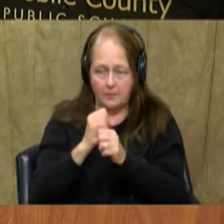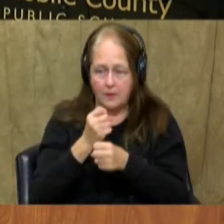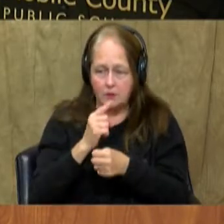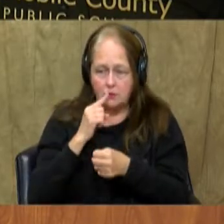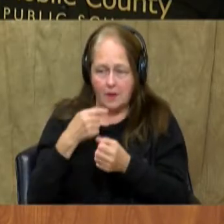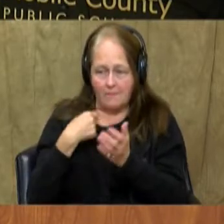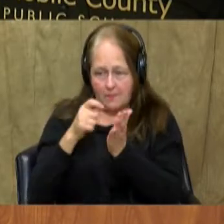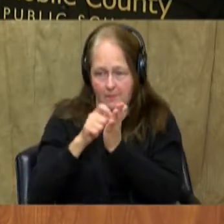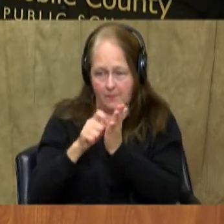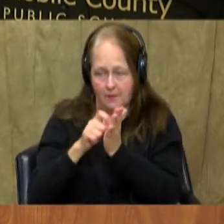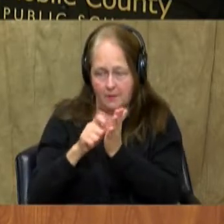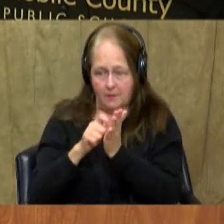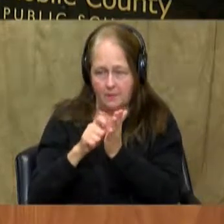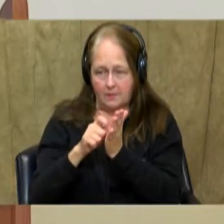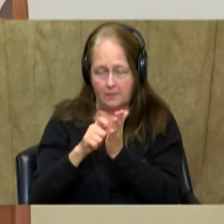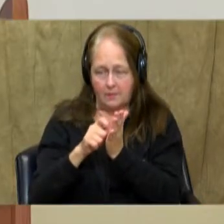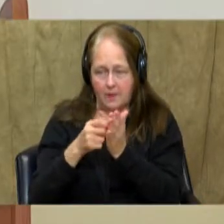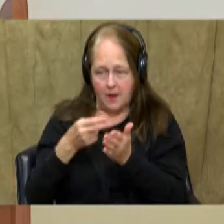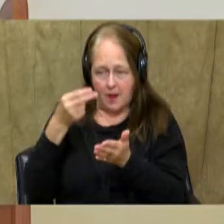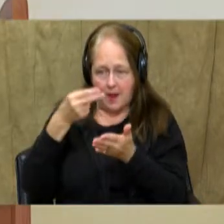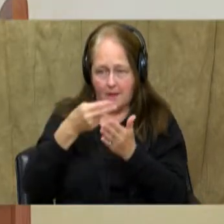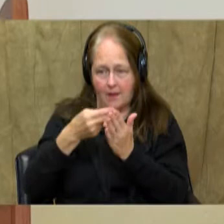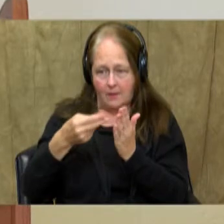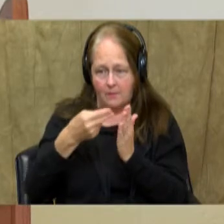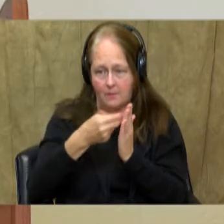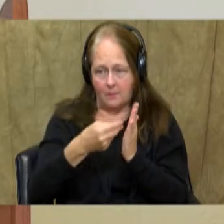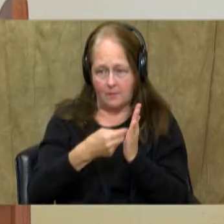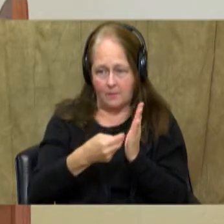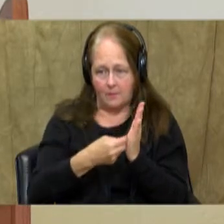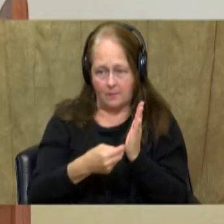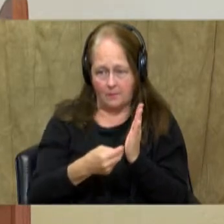a pen or a highlighter.